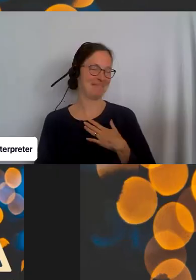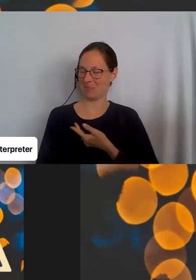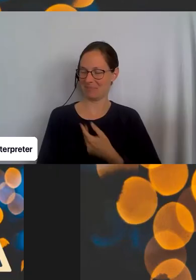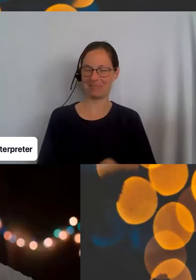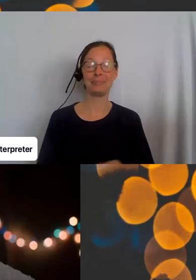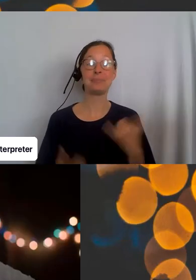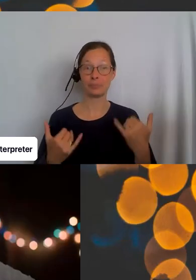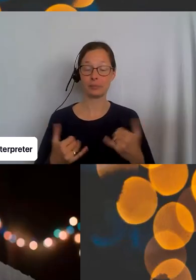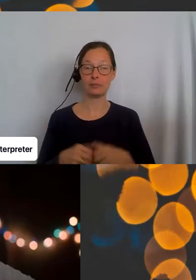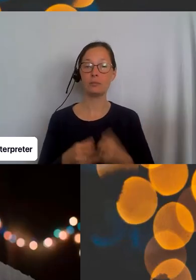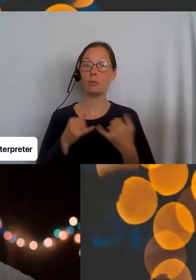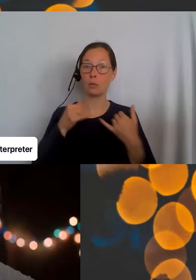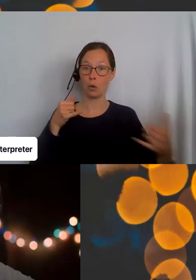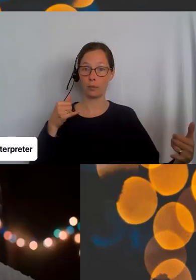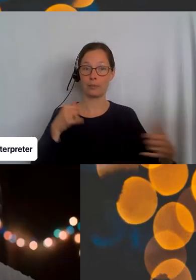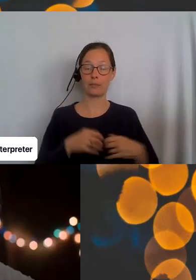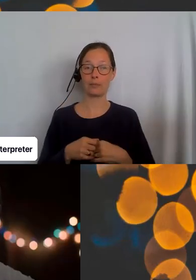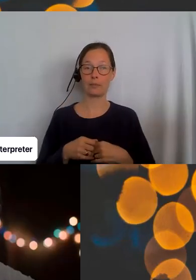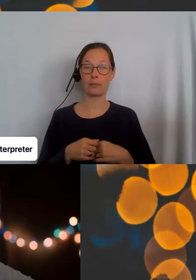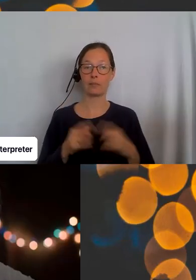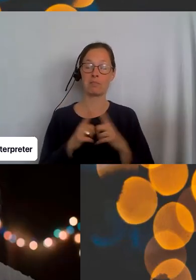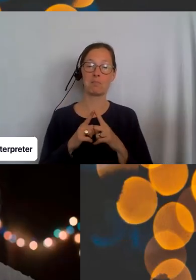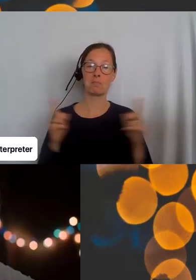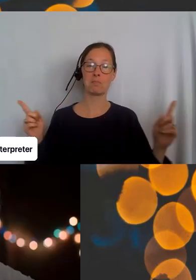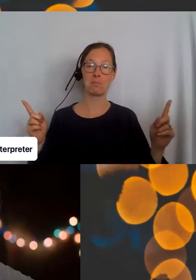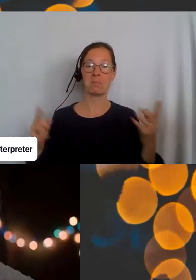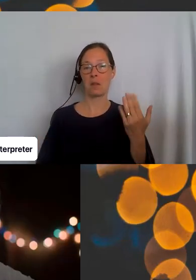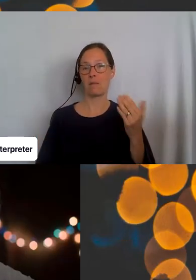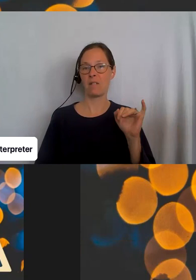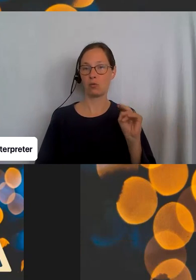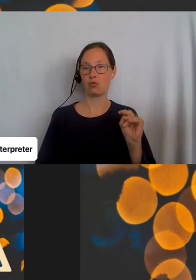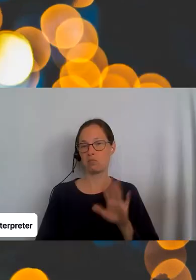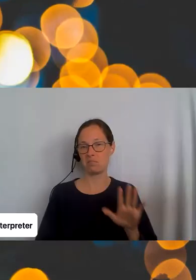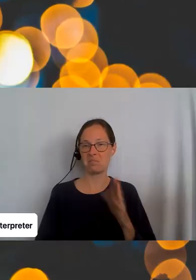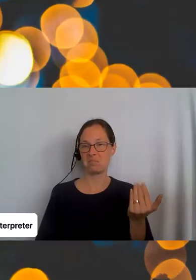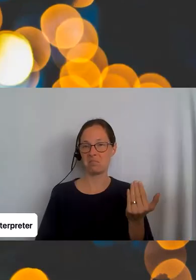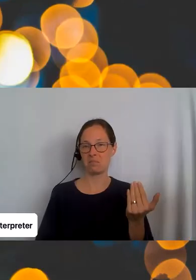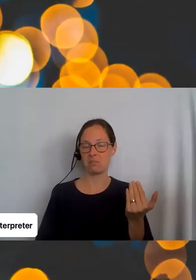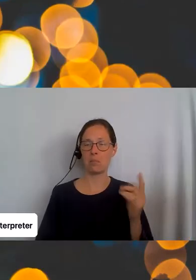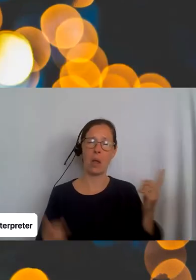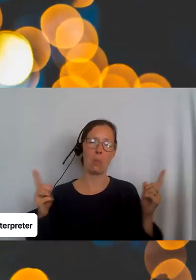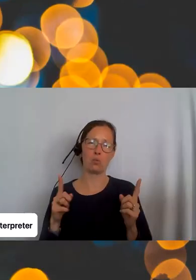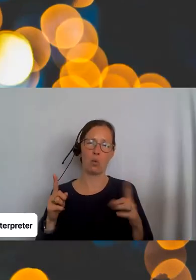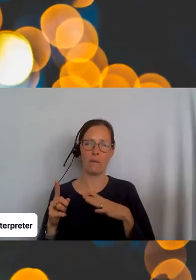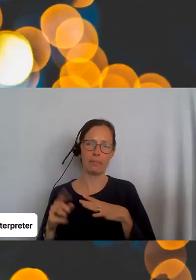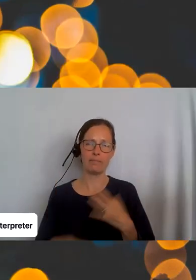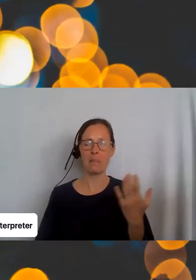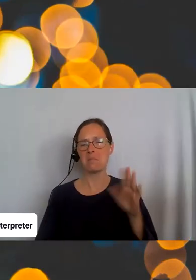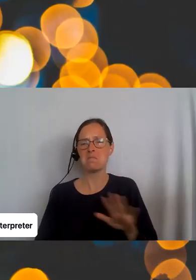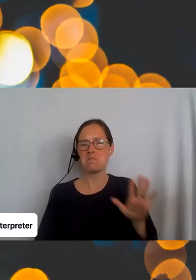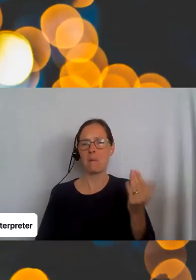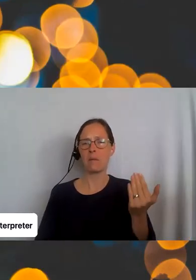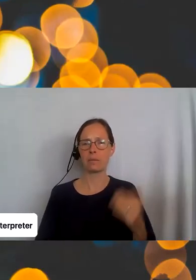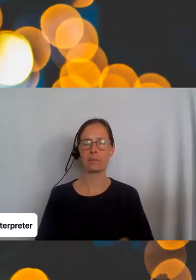Okay, so now cut a piece of yarn about 15 inches long, or it can be a little shorter, but